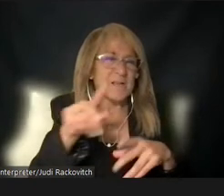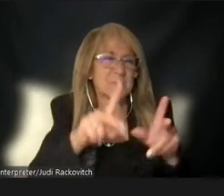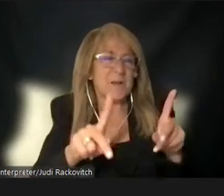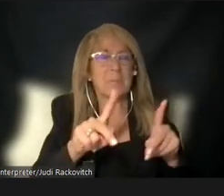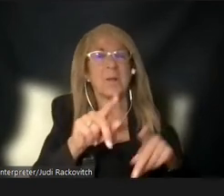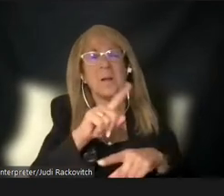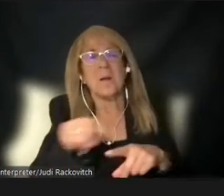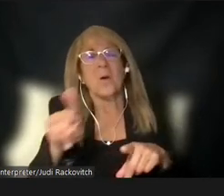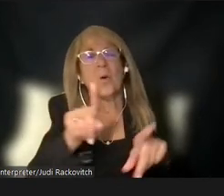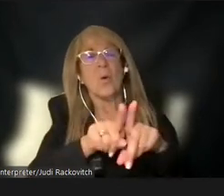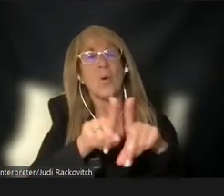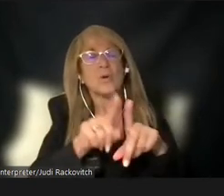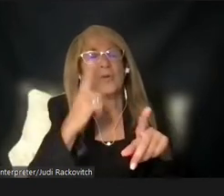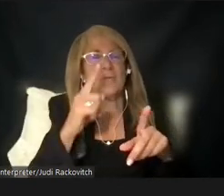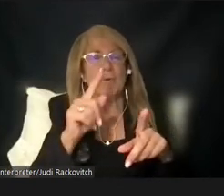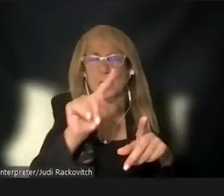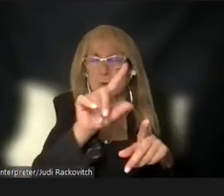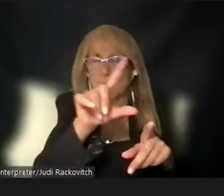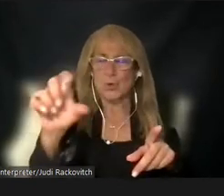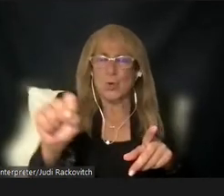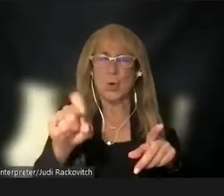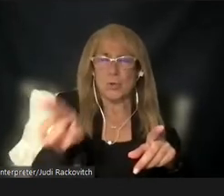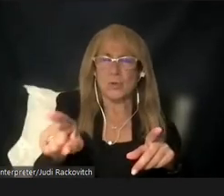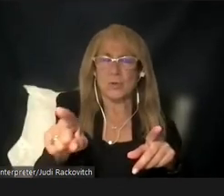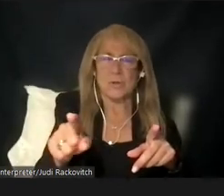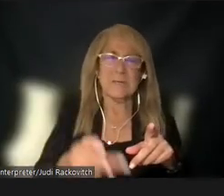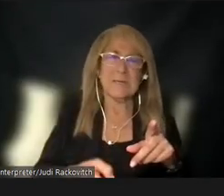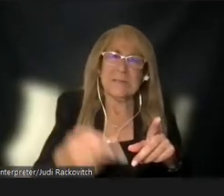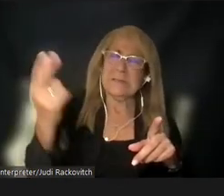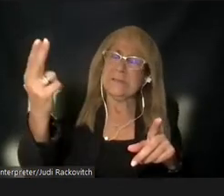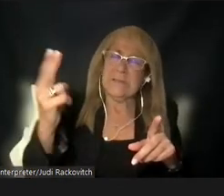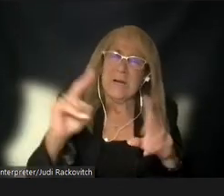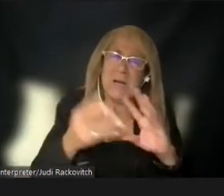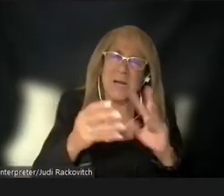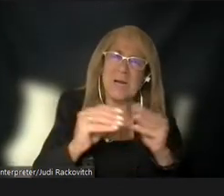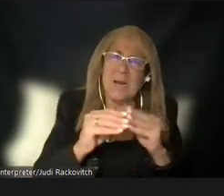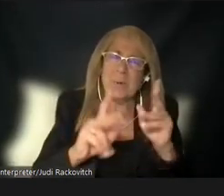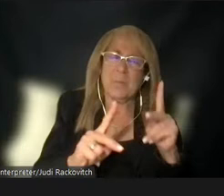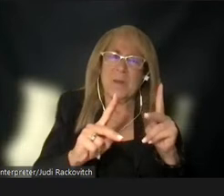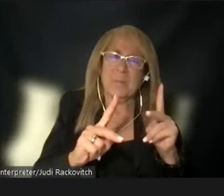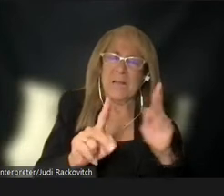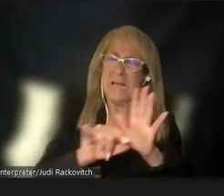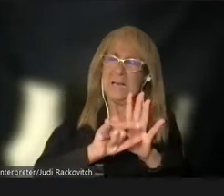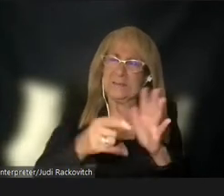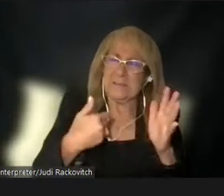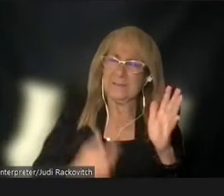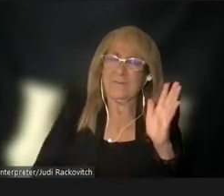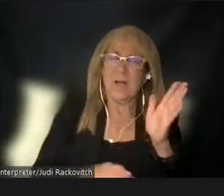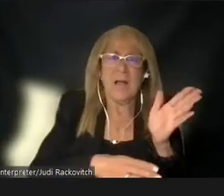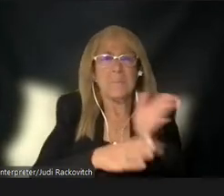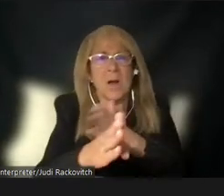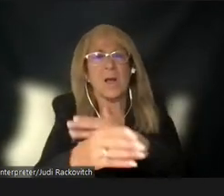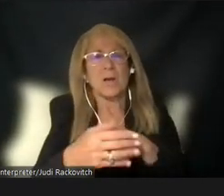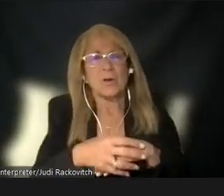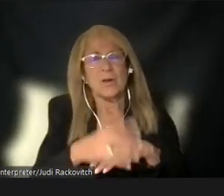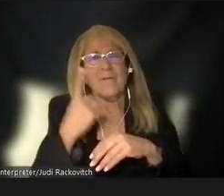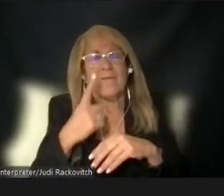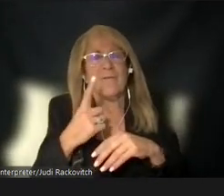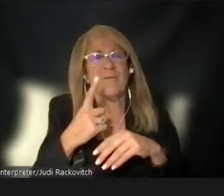or for hire vehicle industry, which has a high proportion of workers who identify as minority, as defined by the United States Department of Transportation guidance,